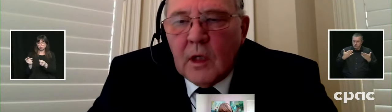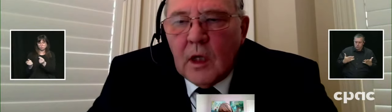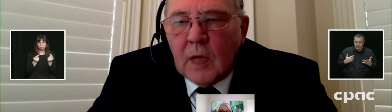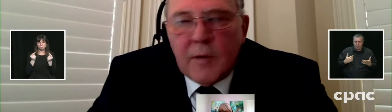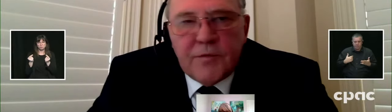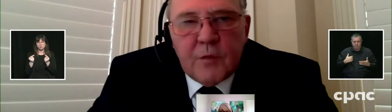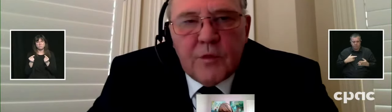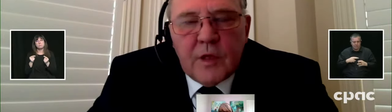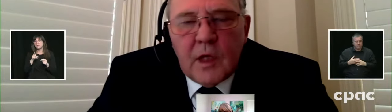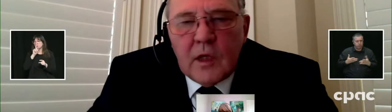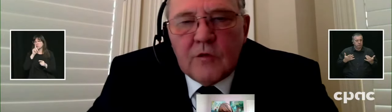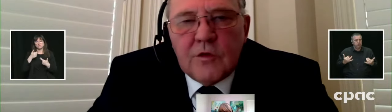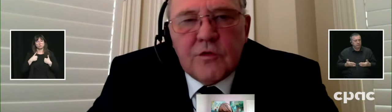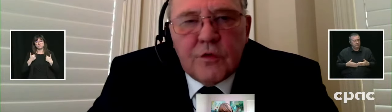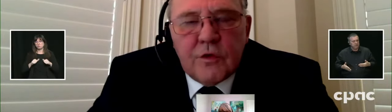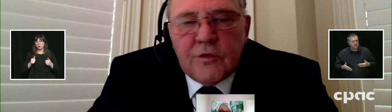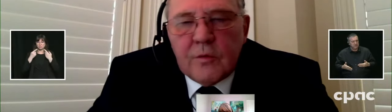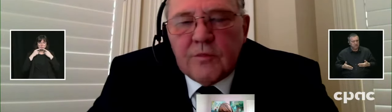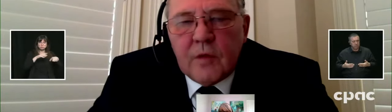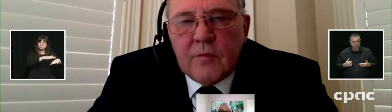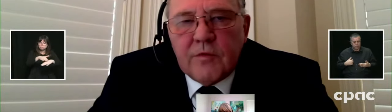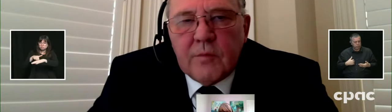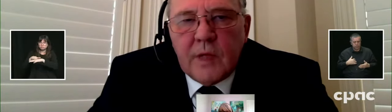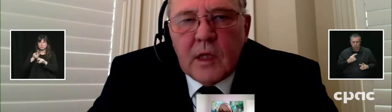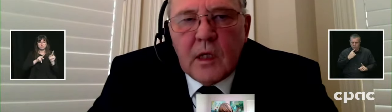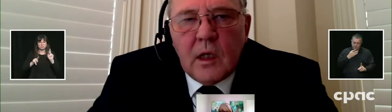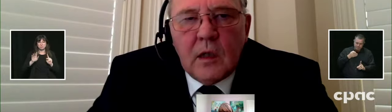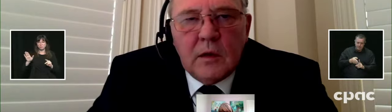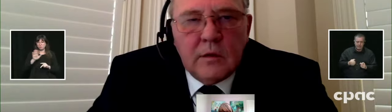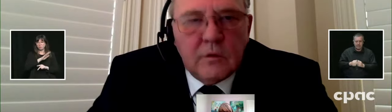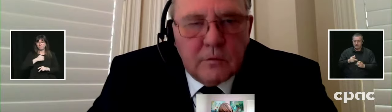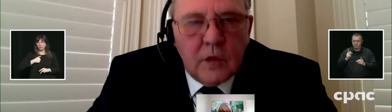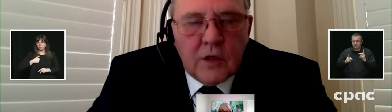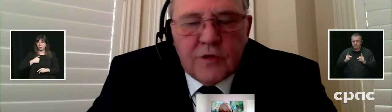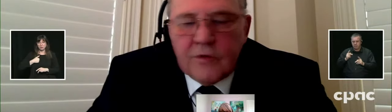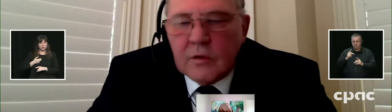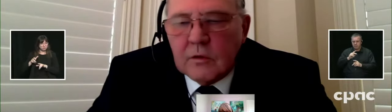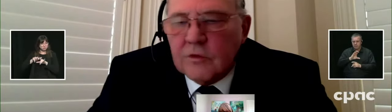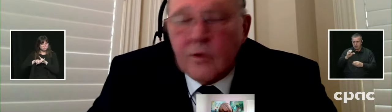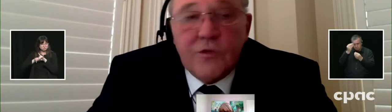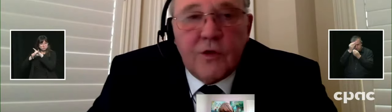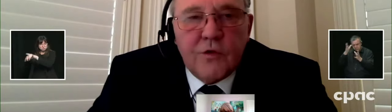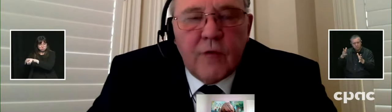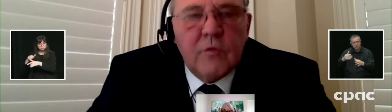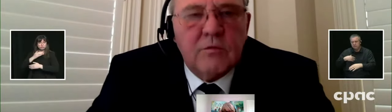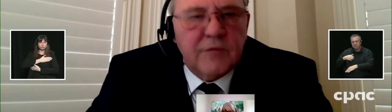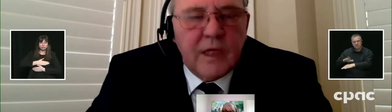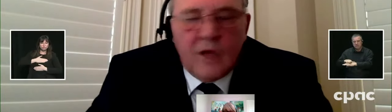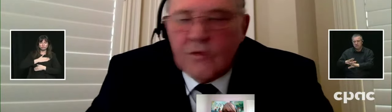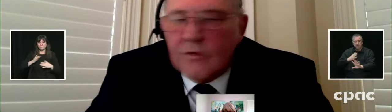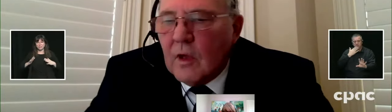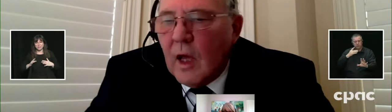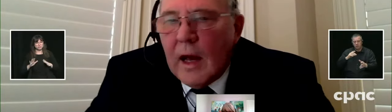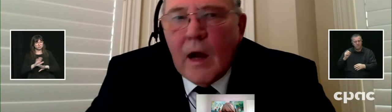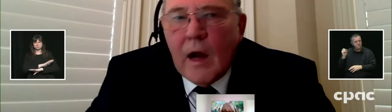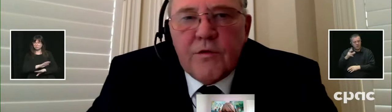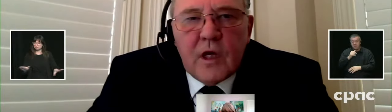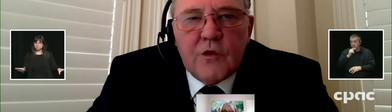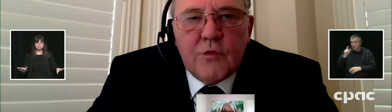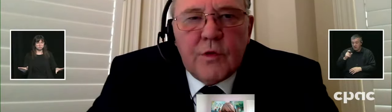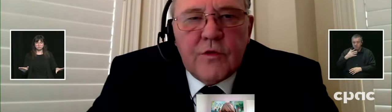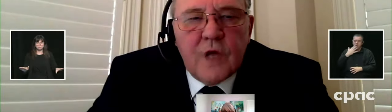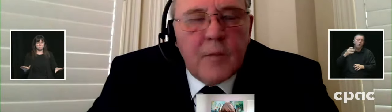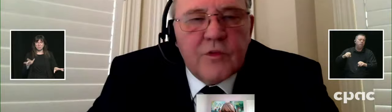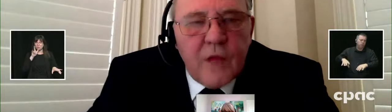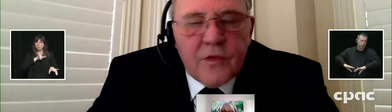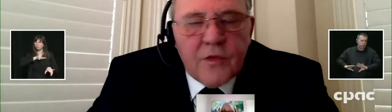very upfront with Canadians to discourage them from taking non-essential discretionary travel, vacations, out of the